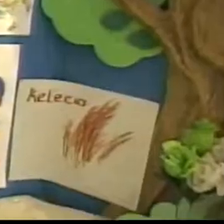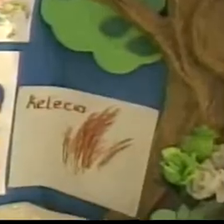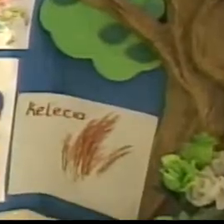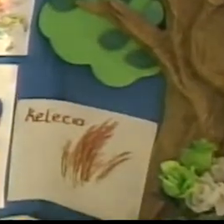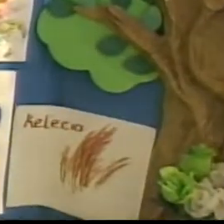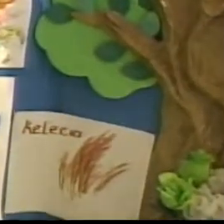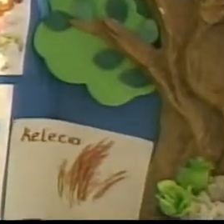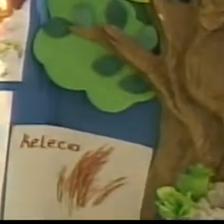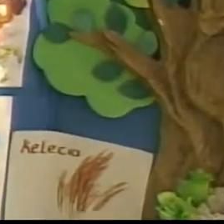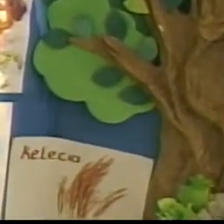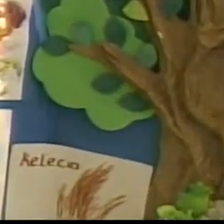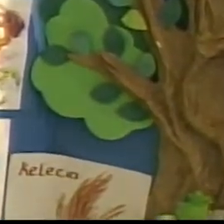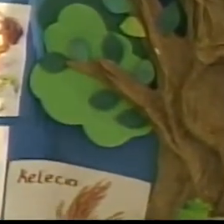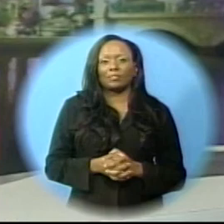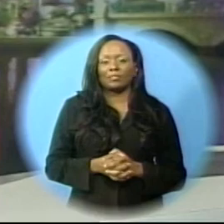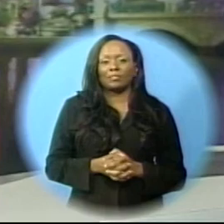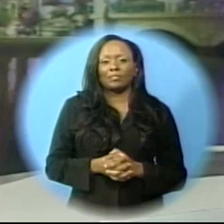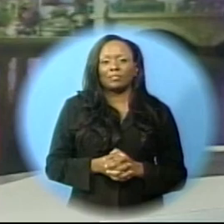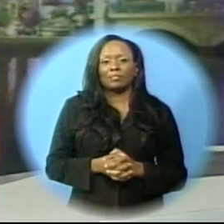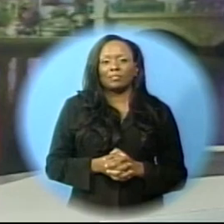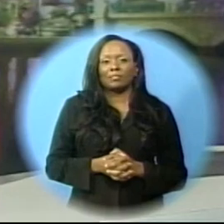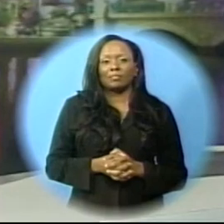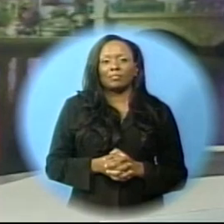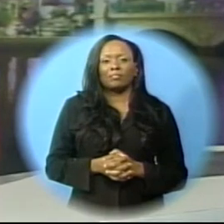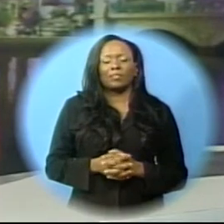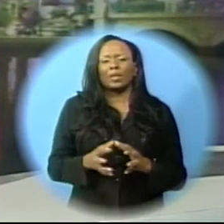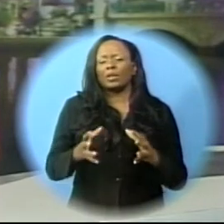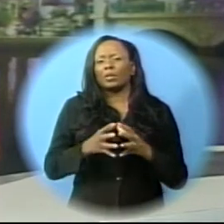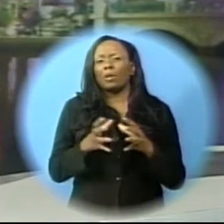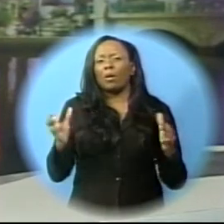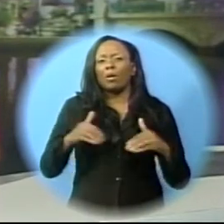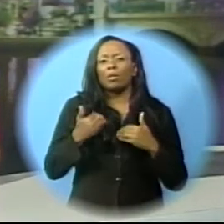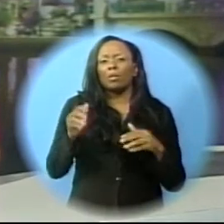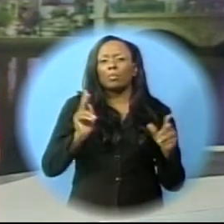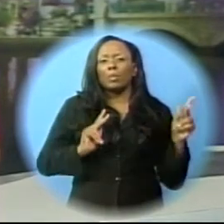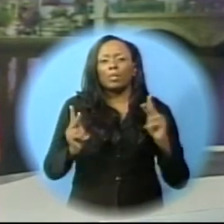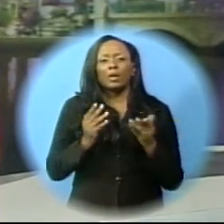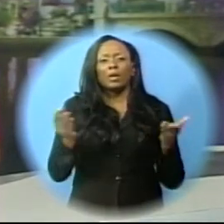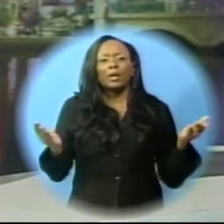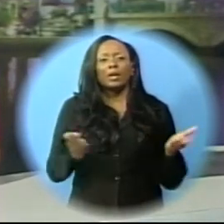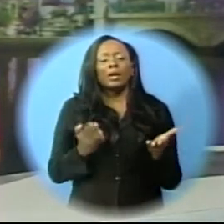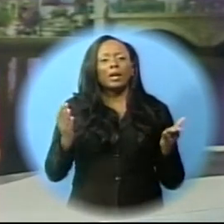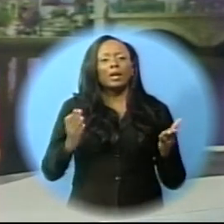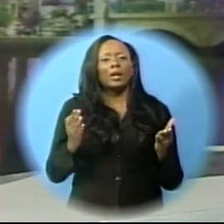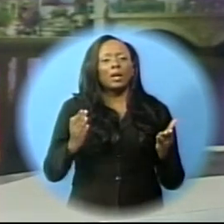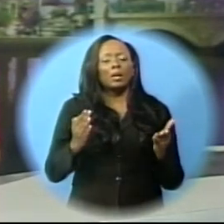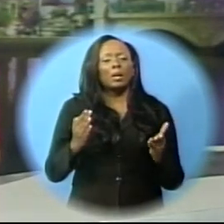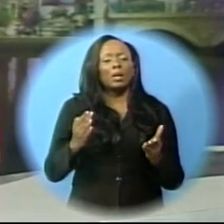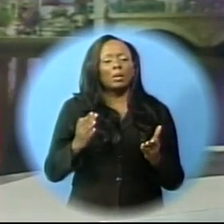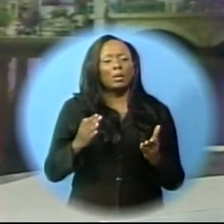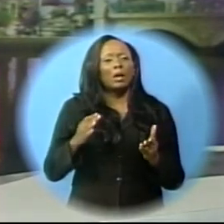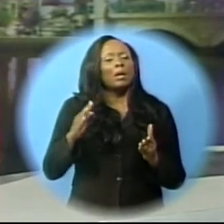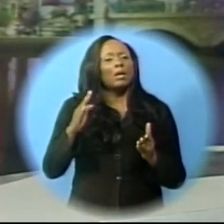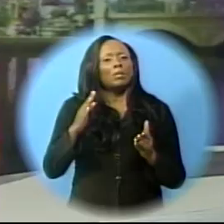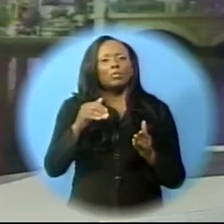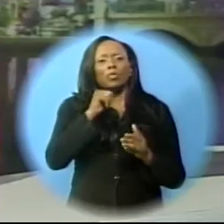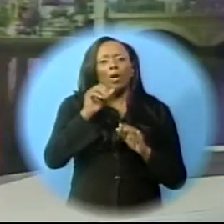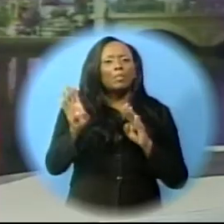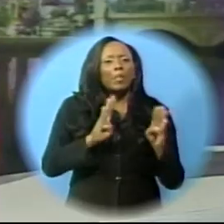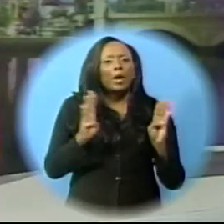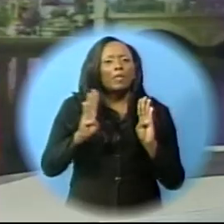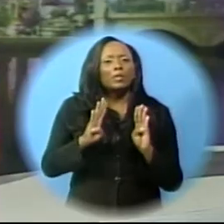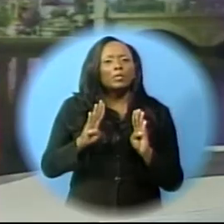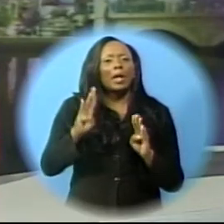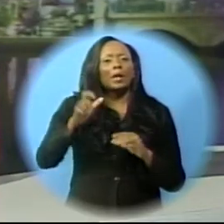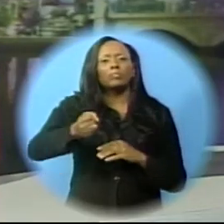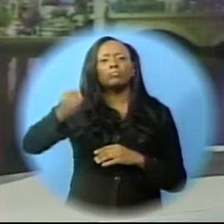Broom, CBC News. Well, the high number of youth in Barbados being referred to the juvenile liaison schemes reflects the need